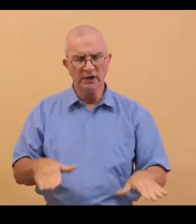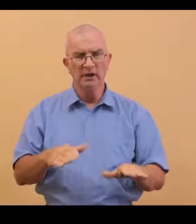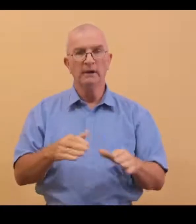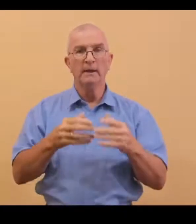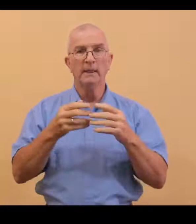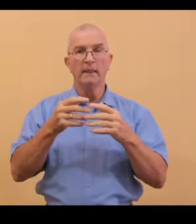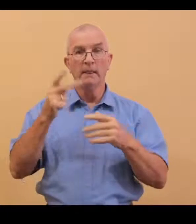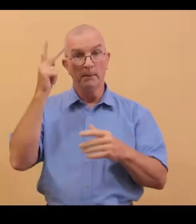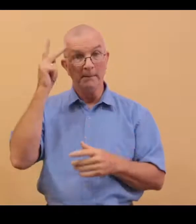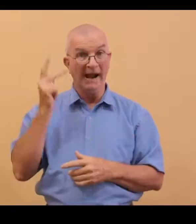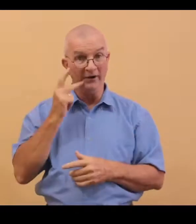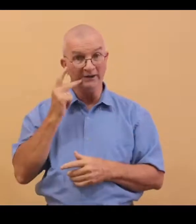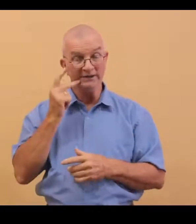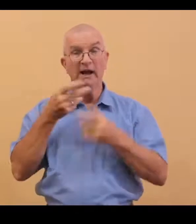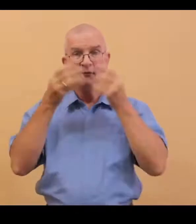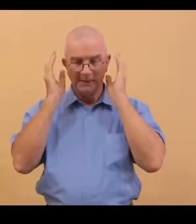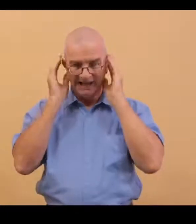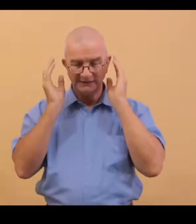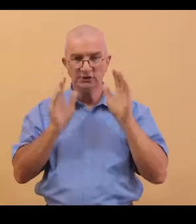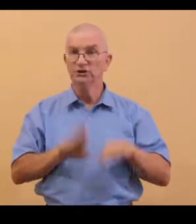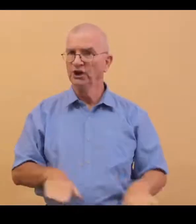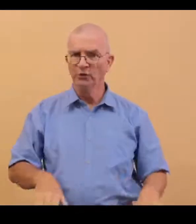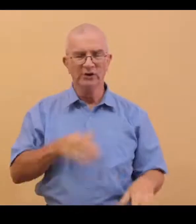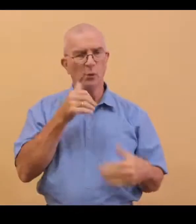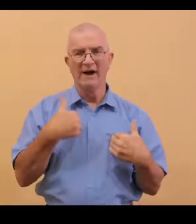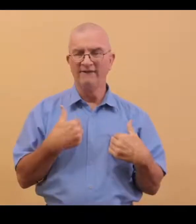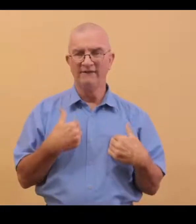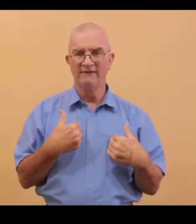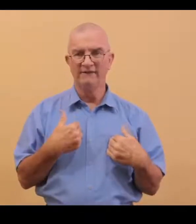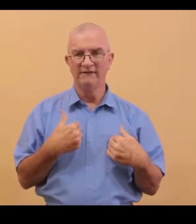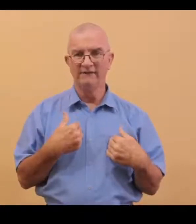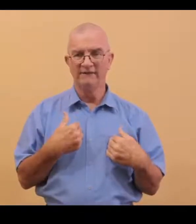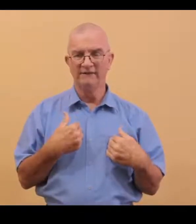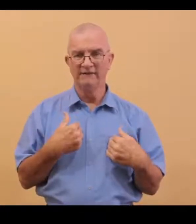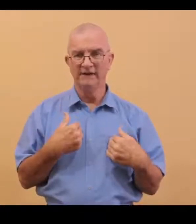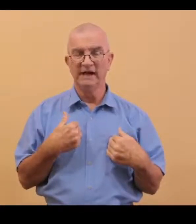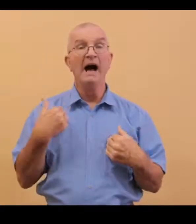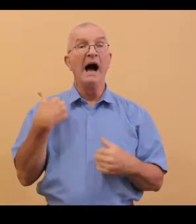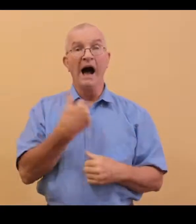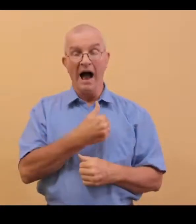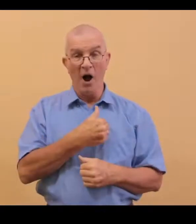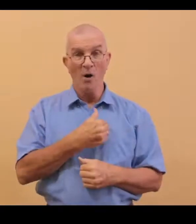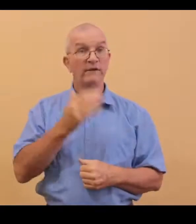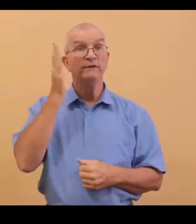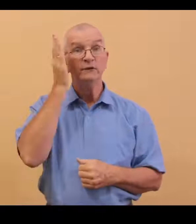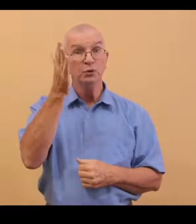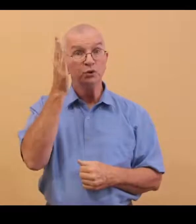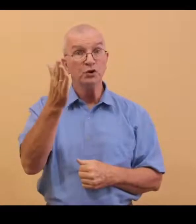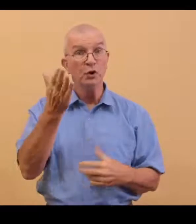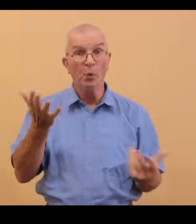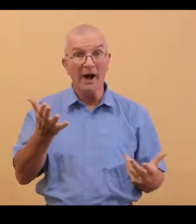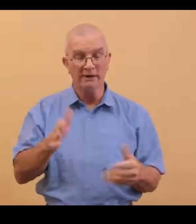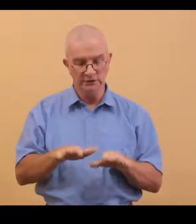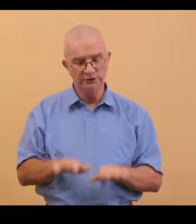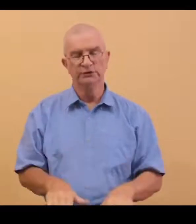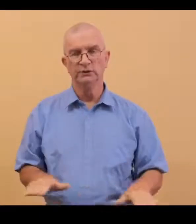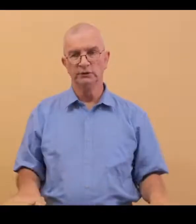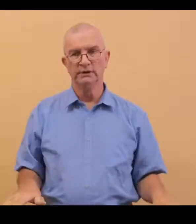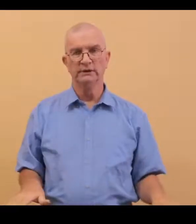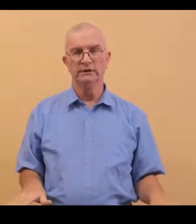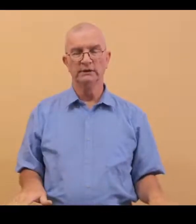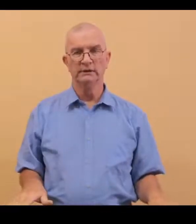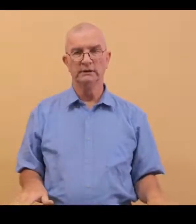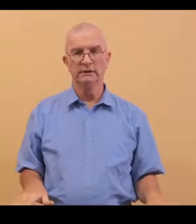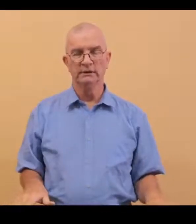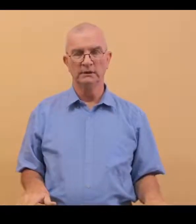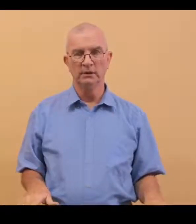protected, children not so. Please remember that our assets for the future are our children.